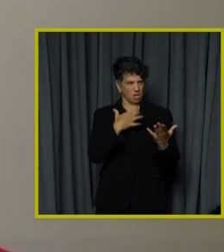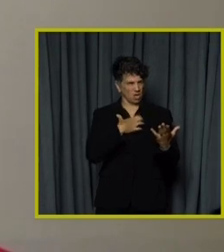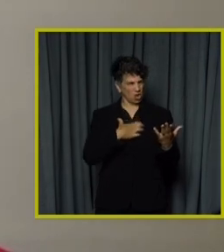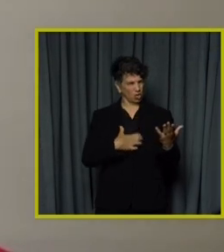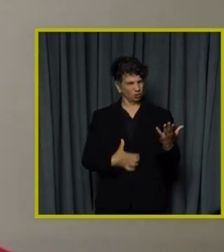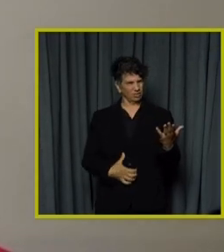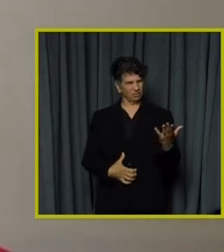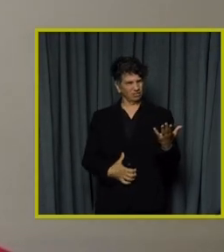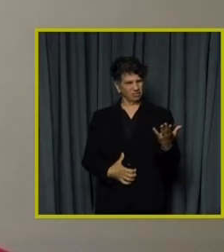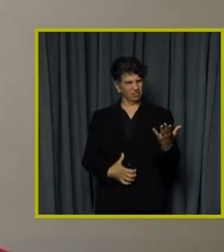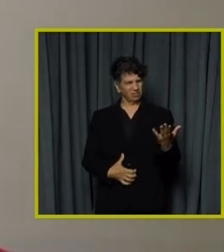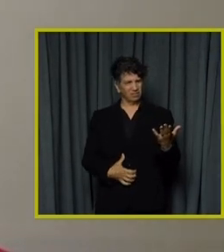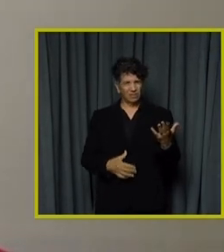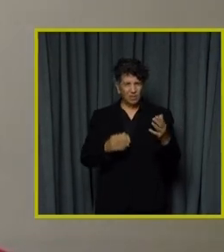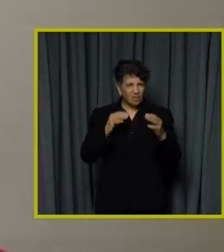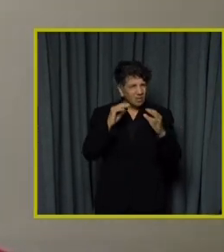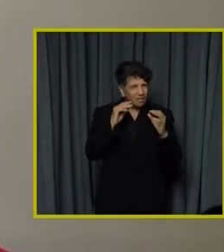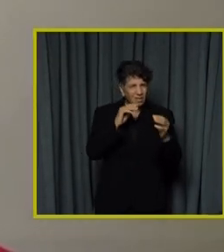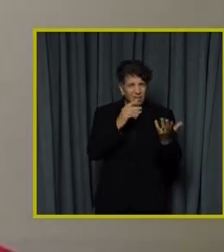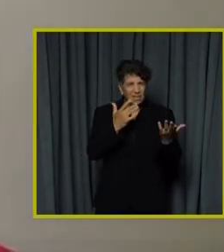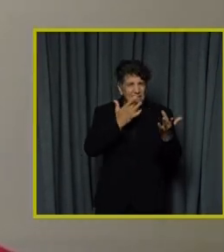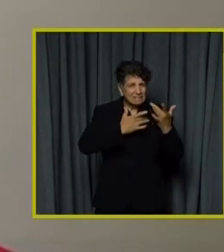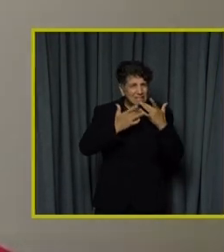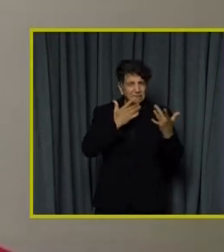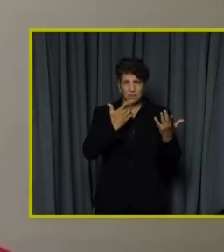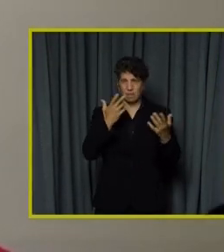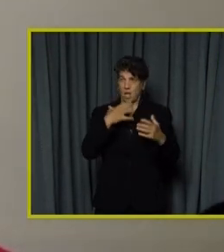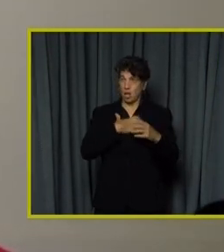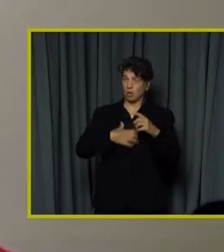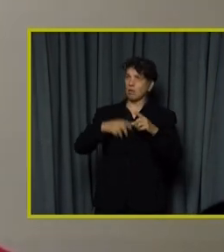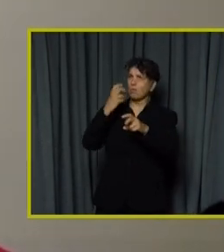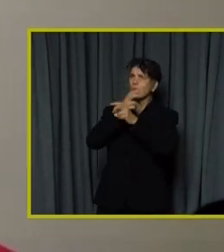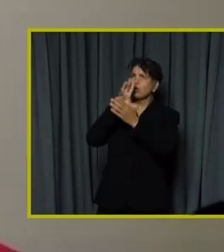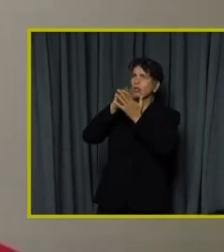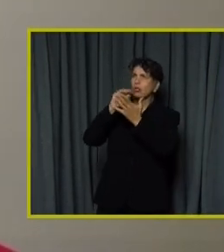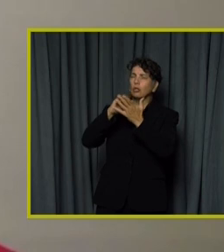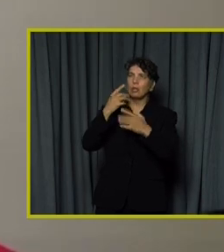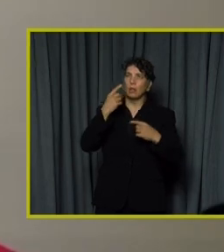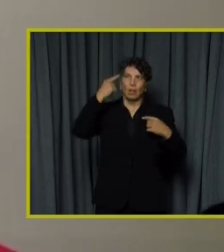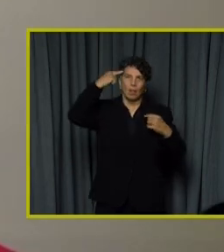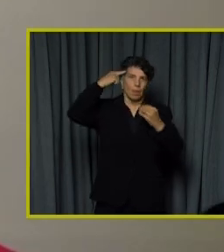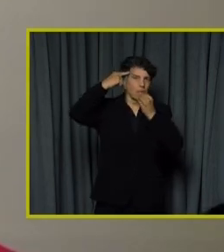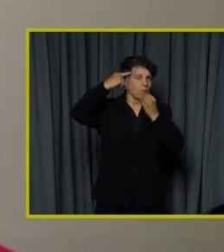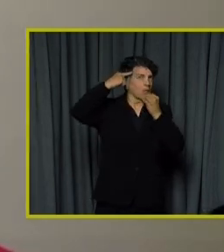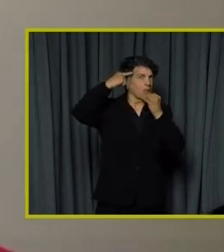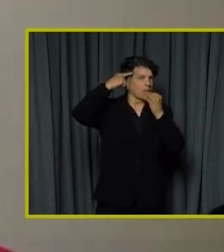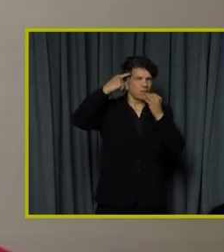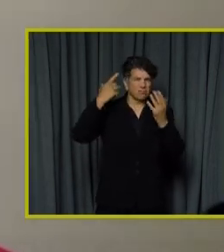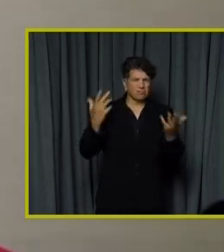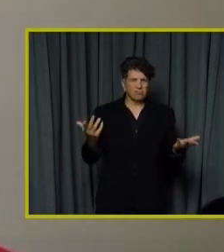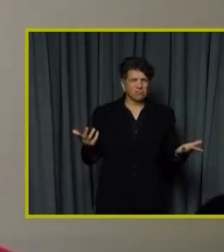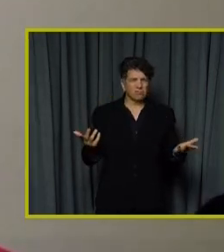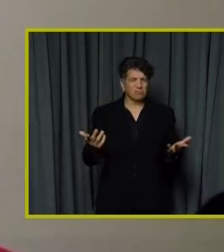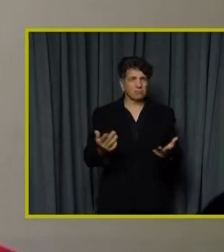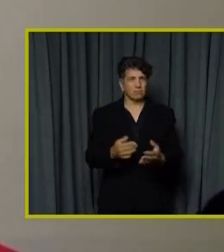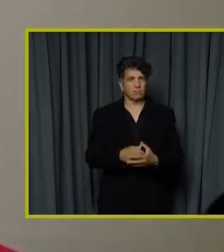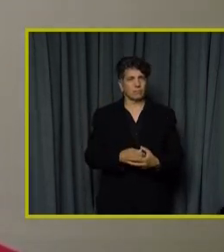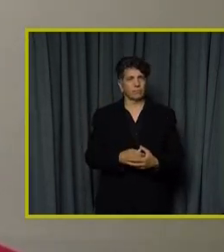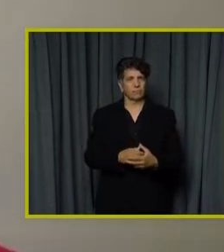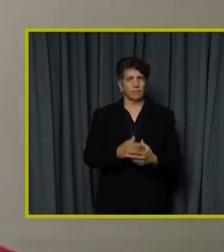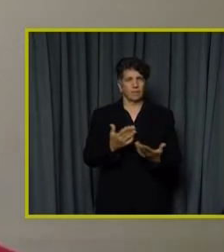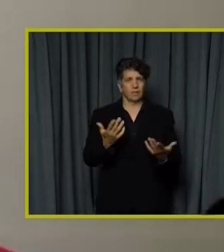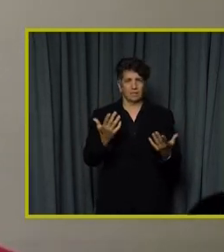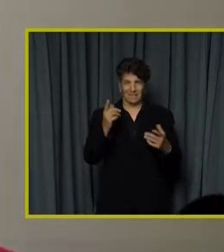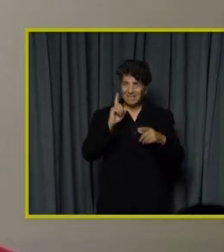can't learn and you don't do as well in school. If you're concerned about where you're going to live from one day to the next,